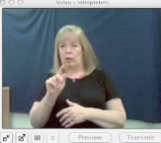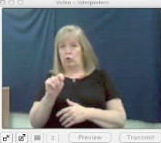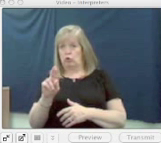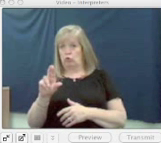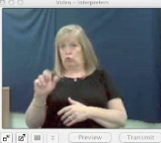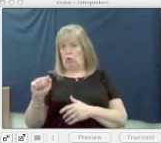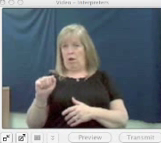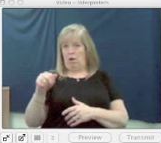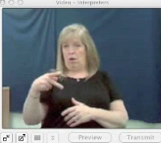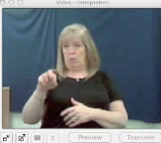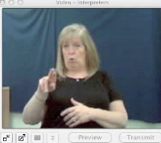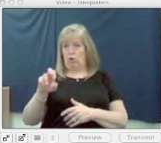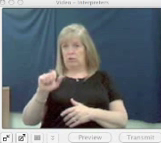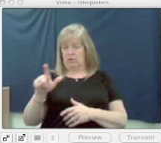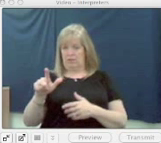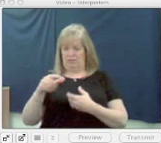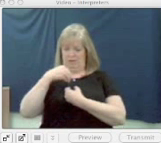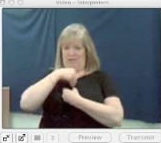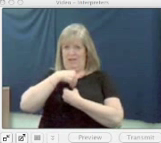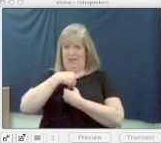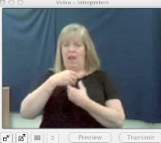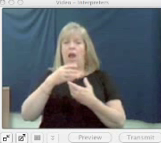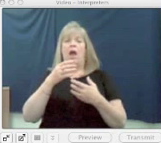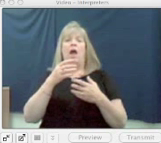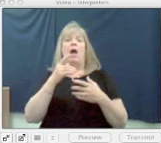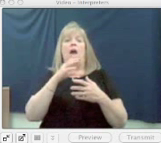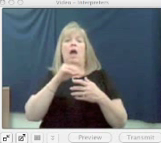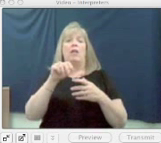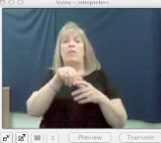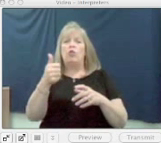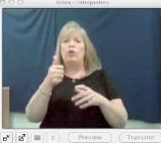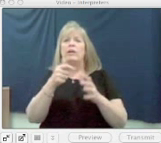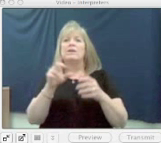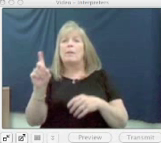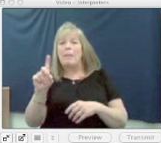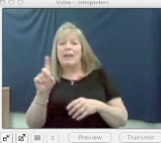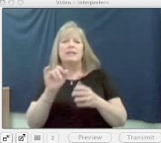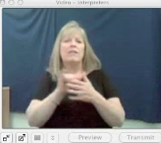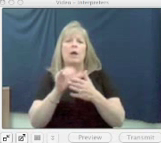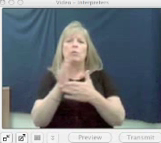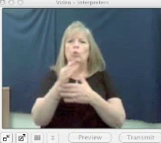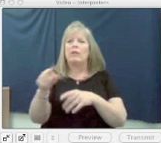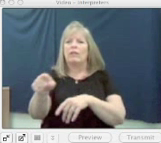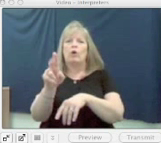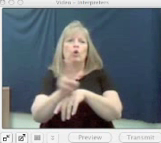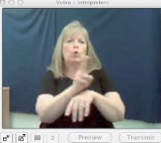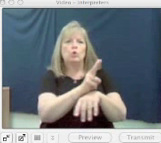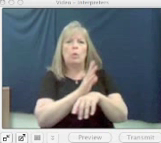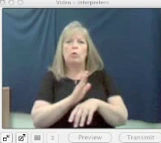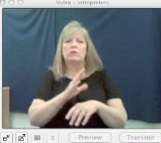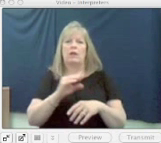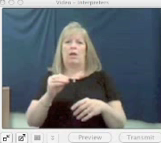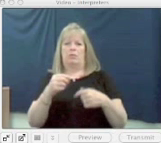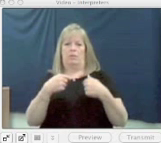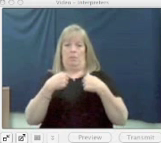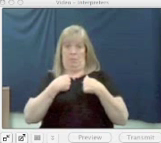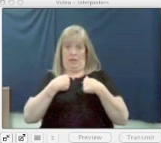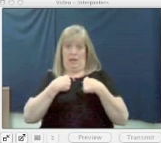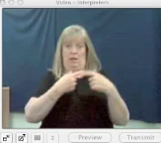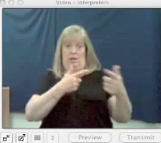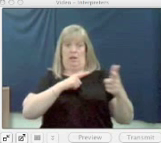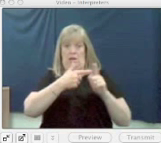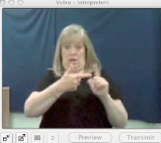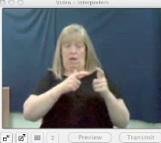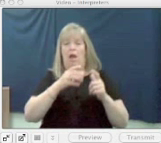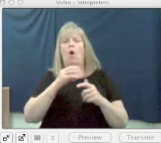demand that is happening between the consumers and myself, and what is happening internally. This